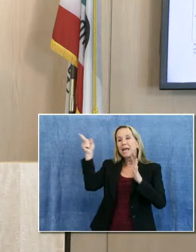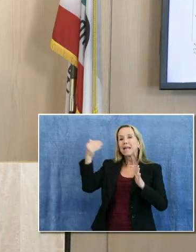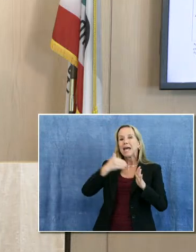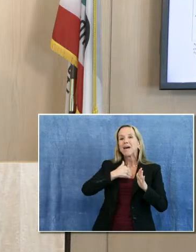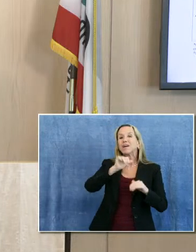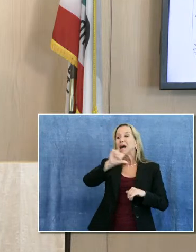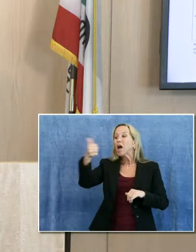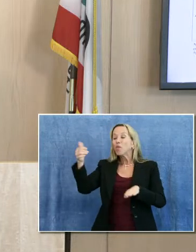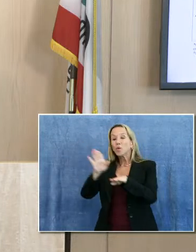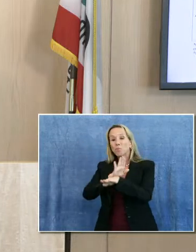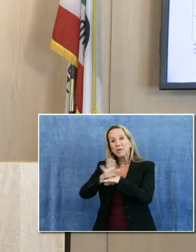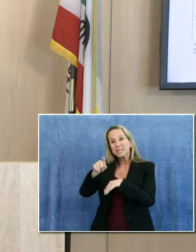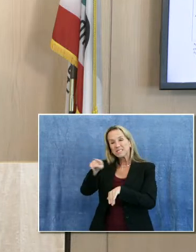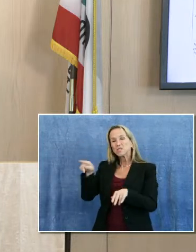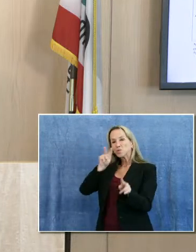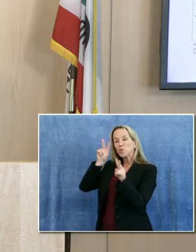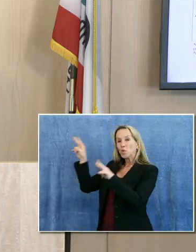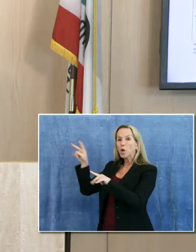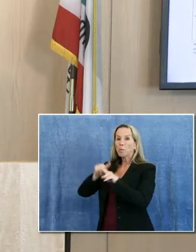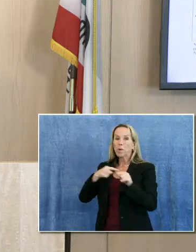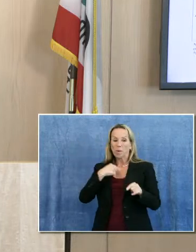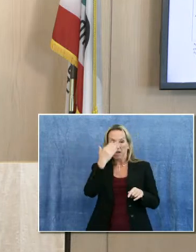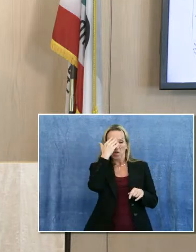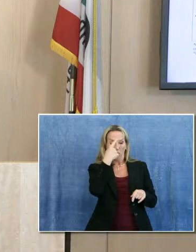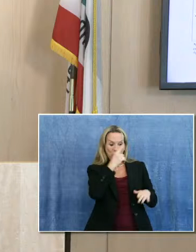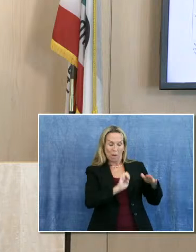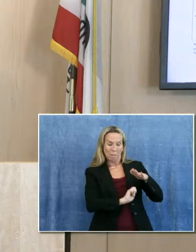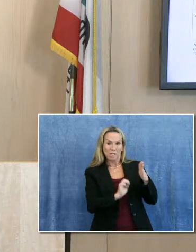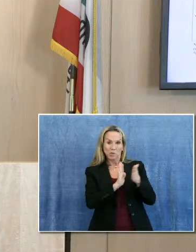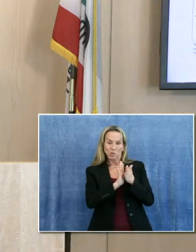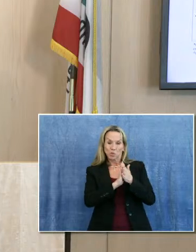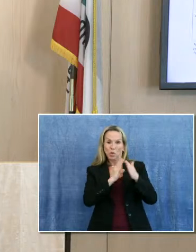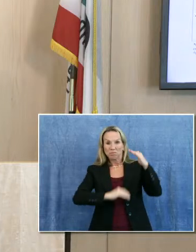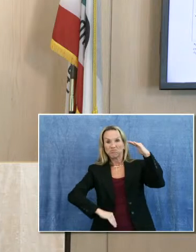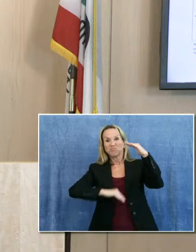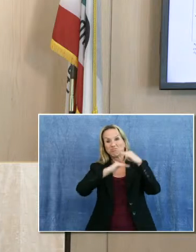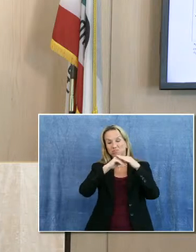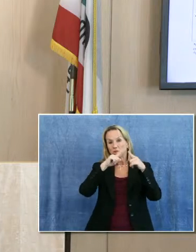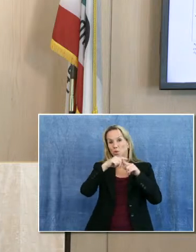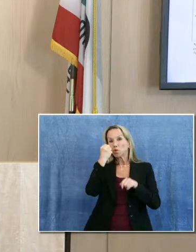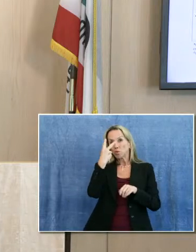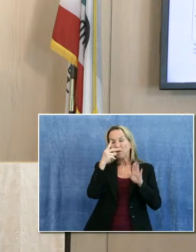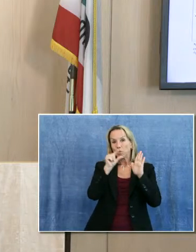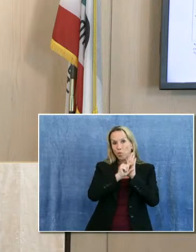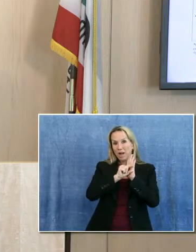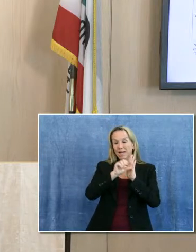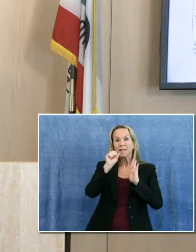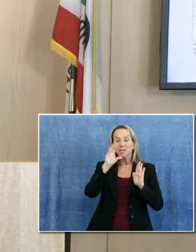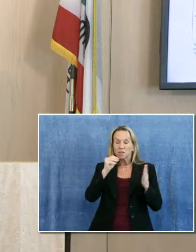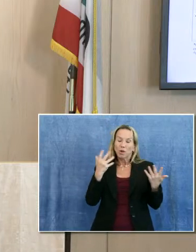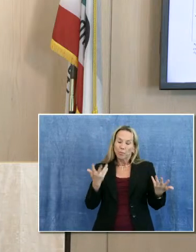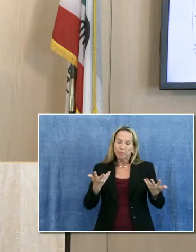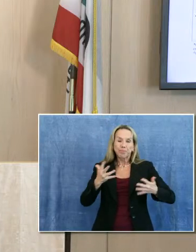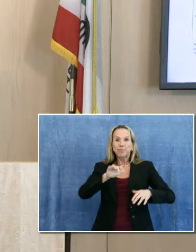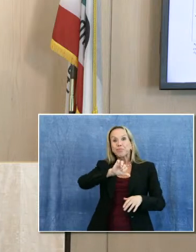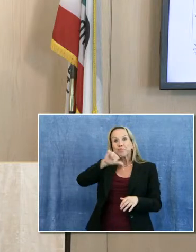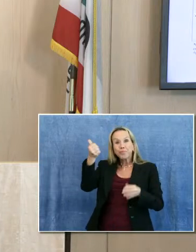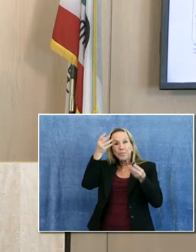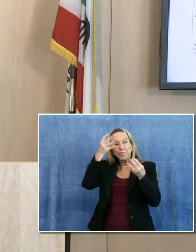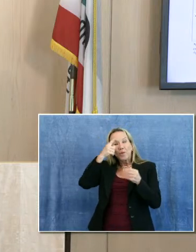other sectors, and that authority does not lie or reside with local